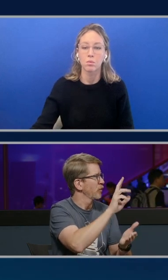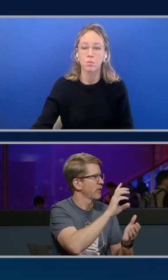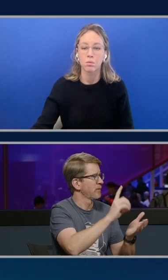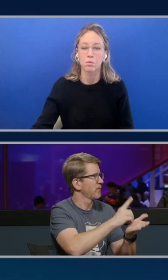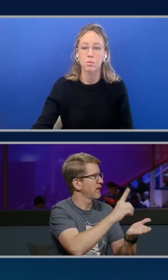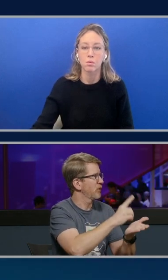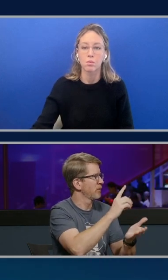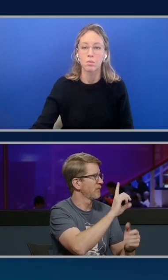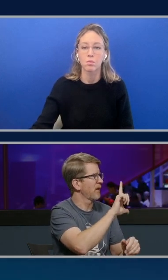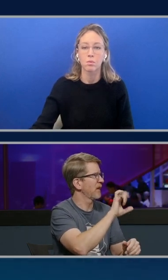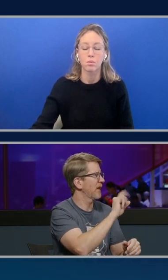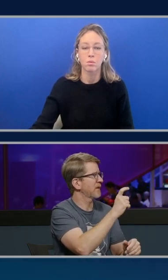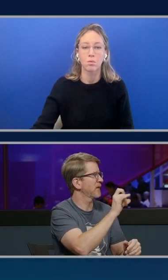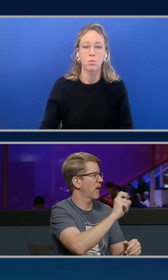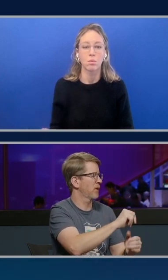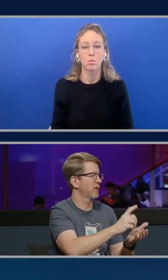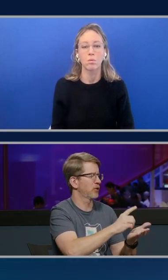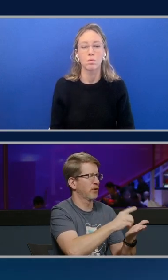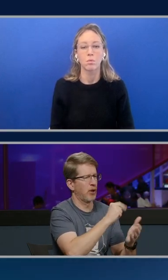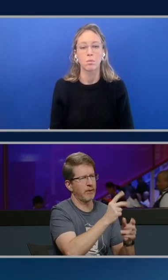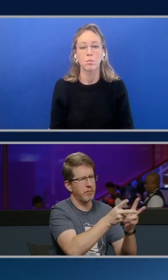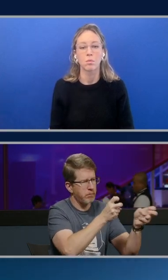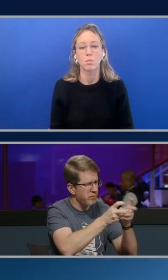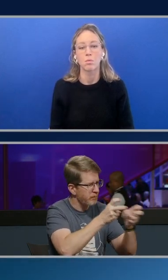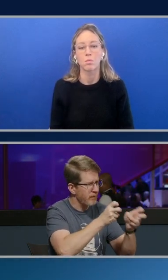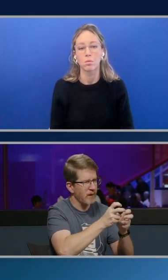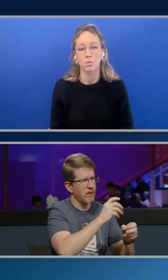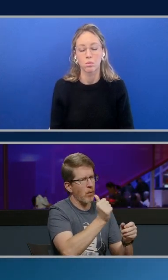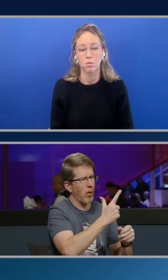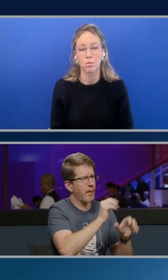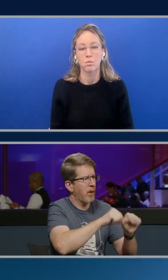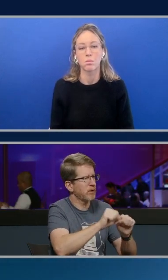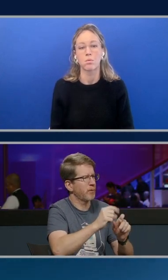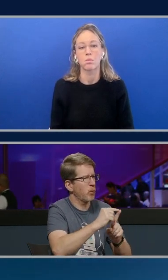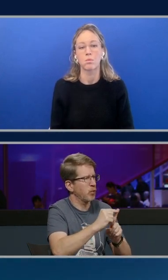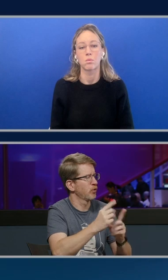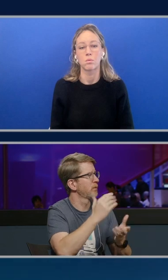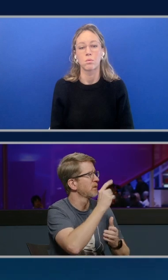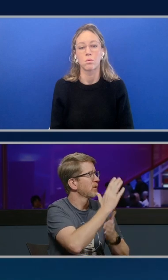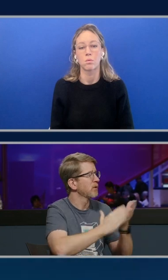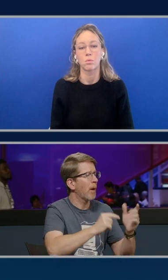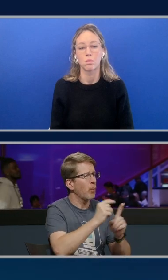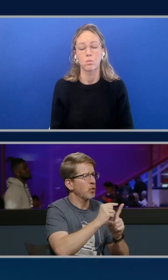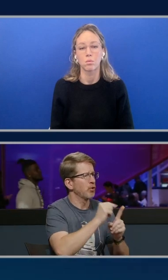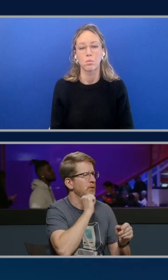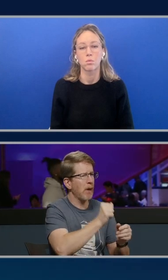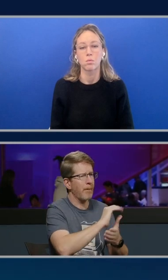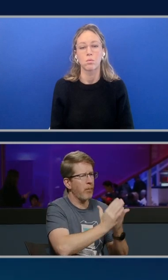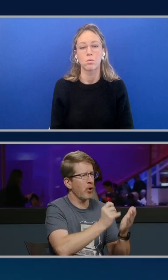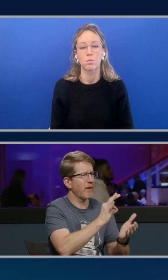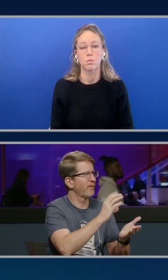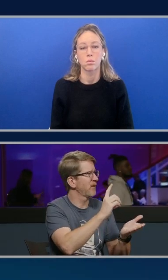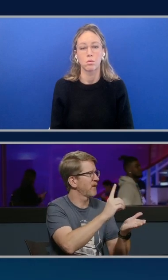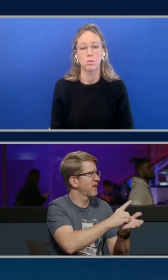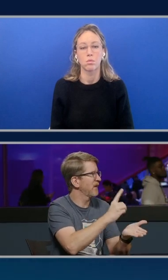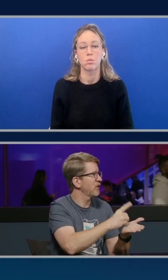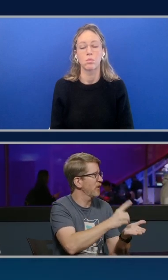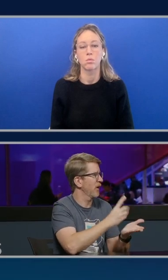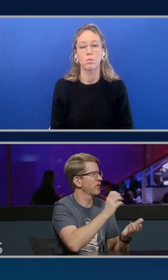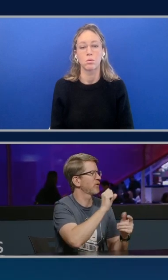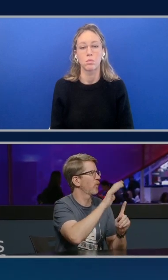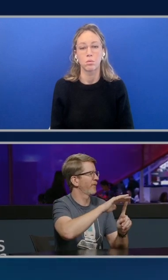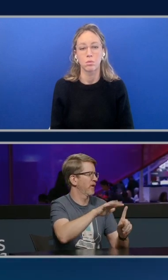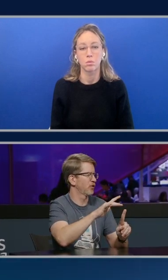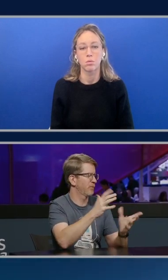will find in that Boston University dictionary, lexicon dictionary, it will then pull out the possible words. Some words